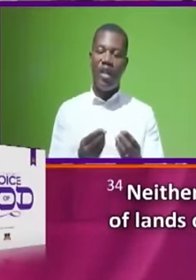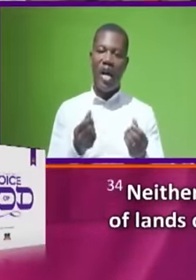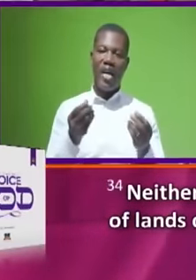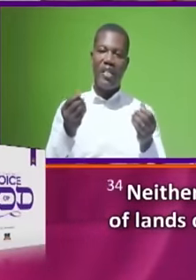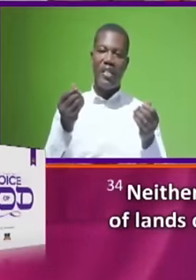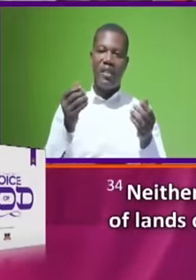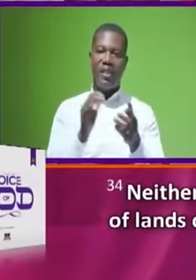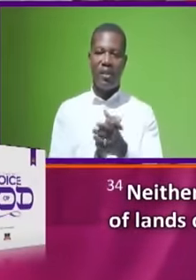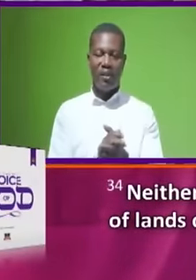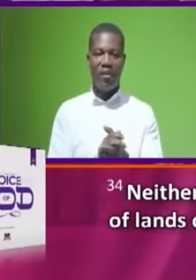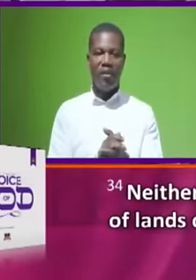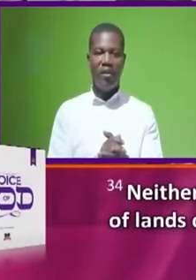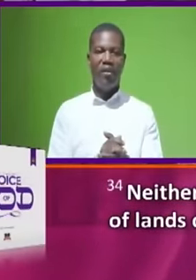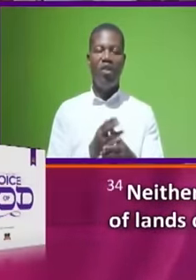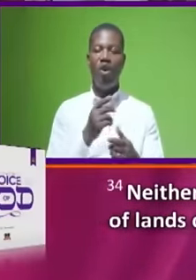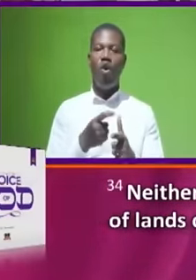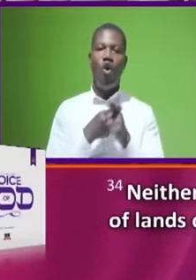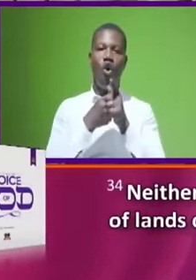of lands